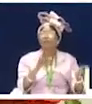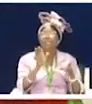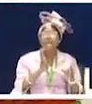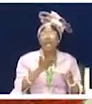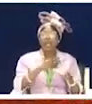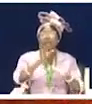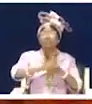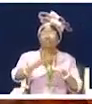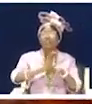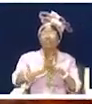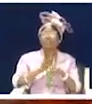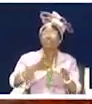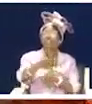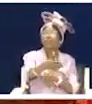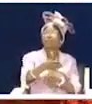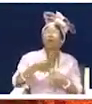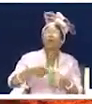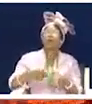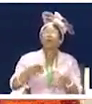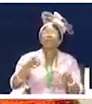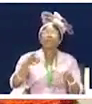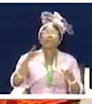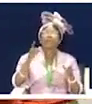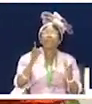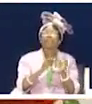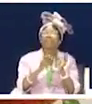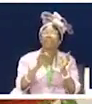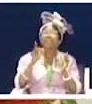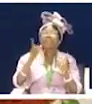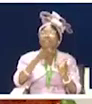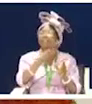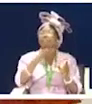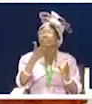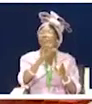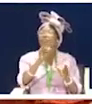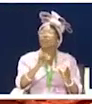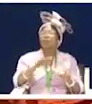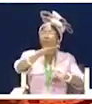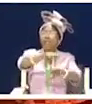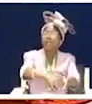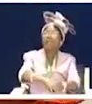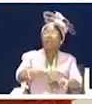Ikorodu. Daddy lay hands on I and my husband for prayers.